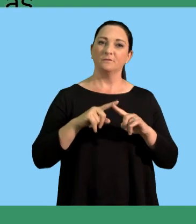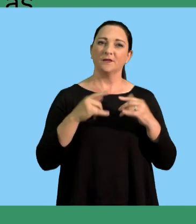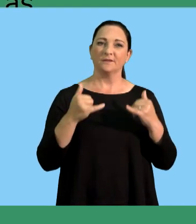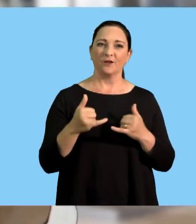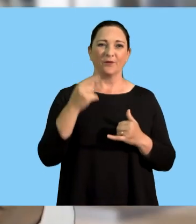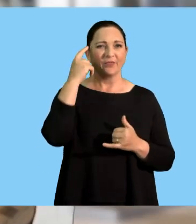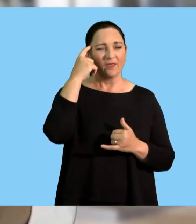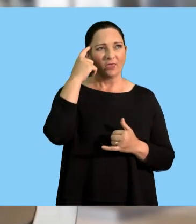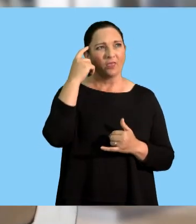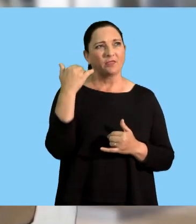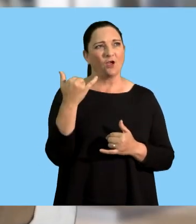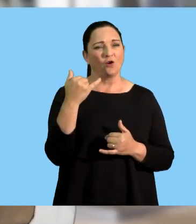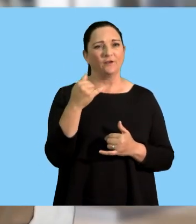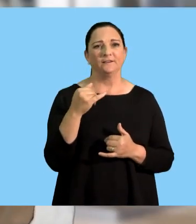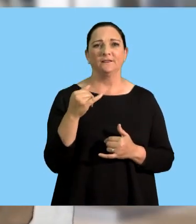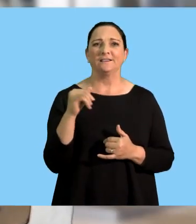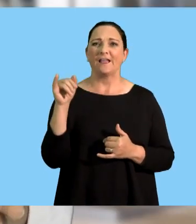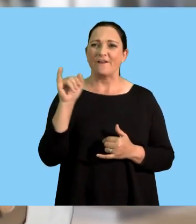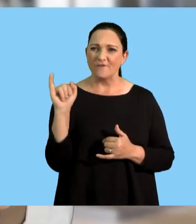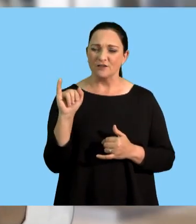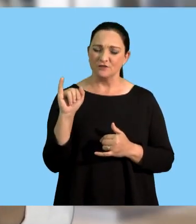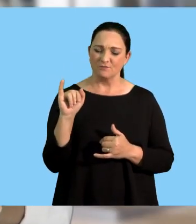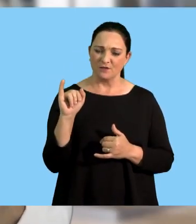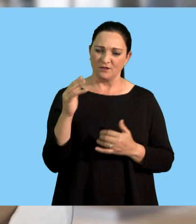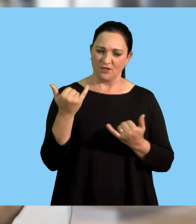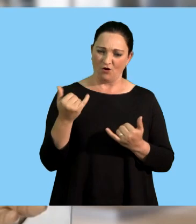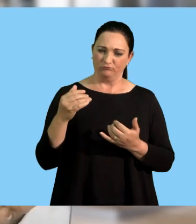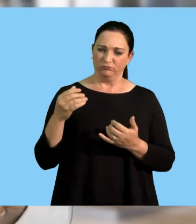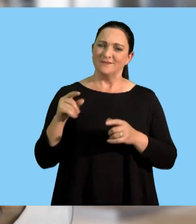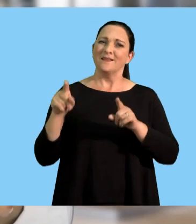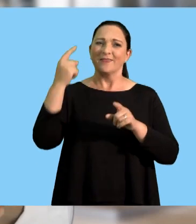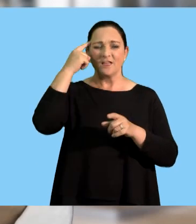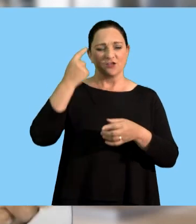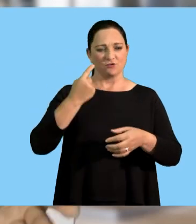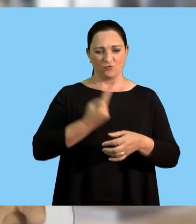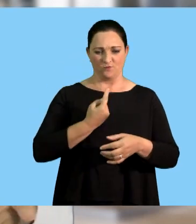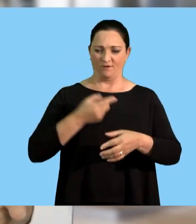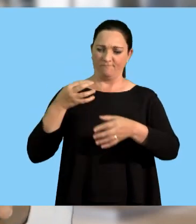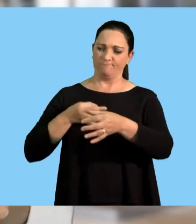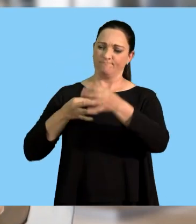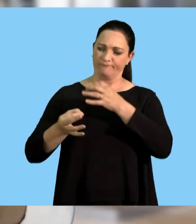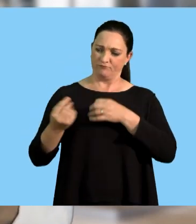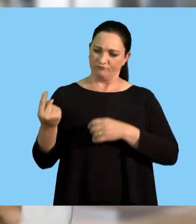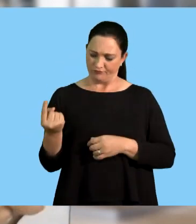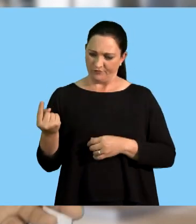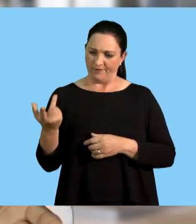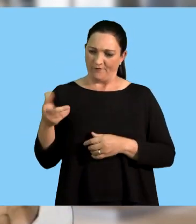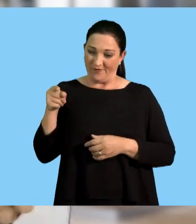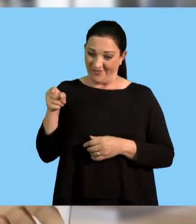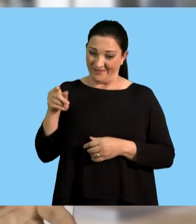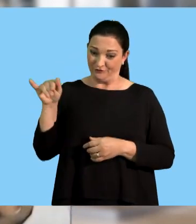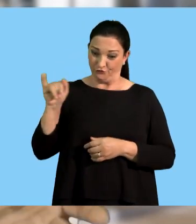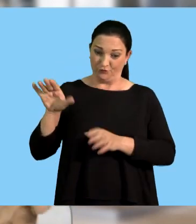thinking about investment insurance is that you should think of yourself as an insurance company and also think of yourself as a